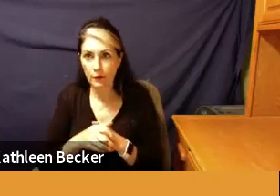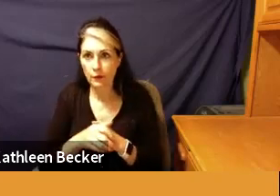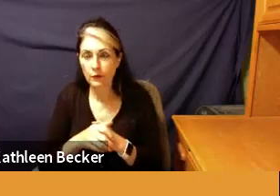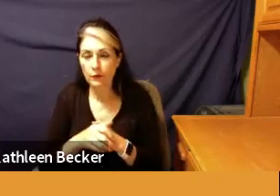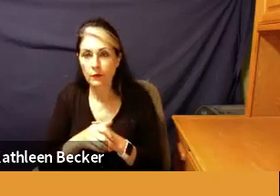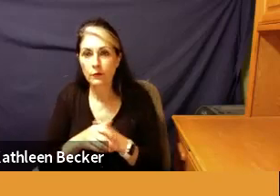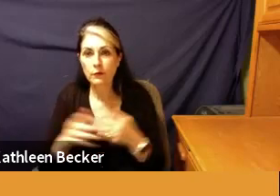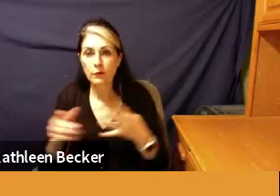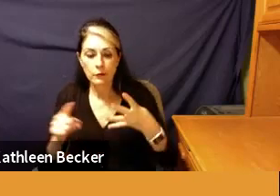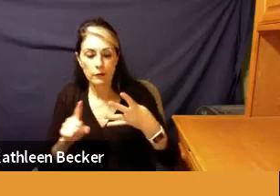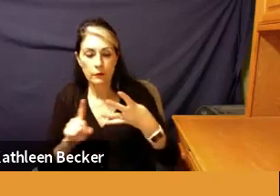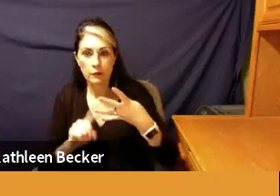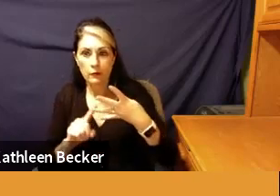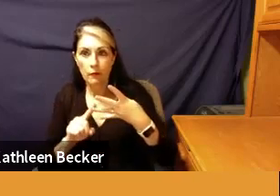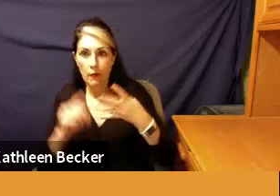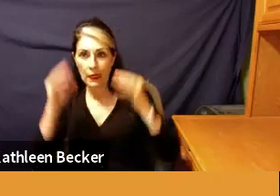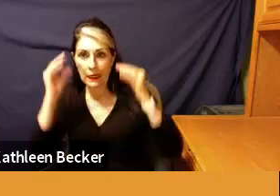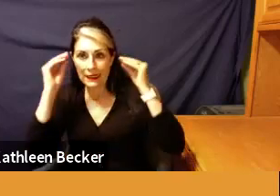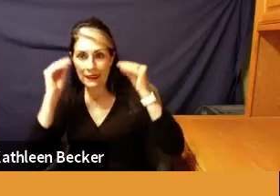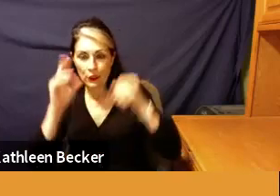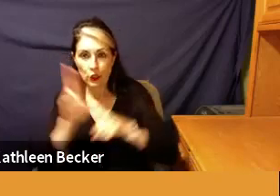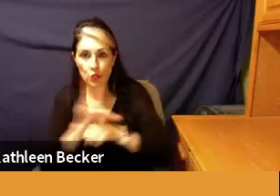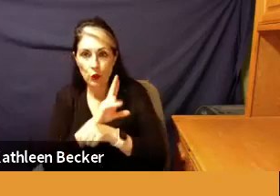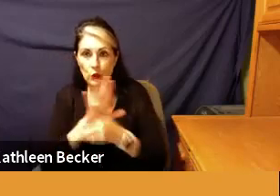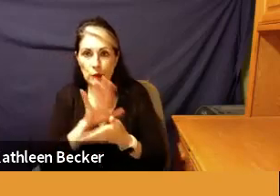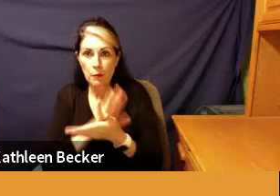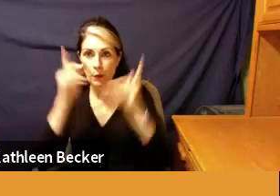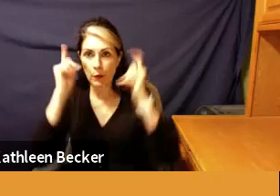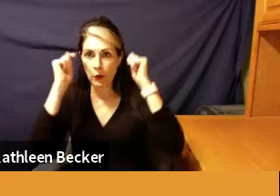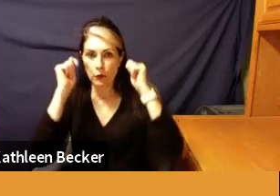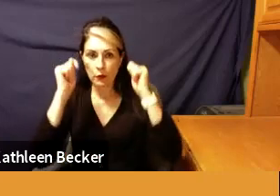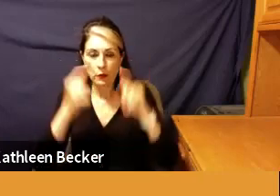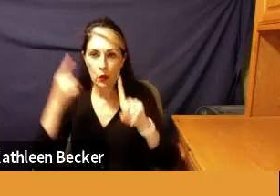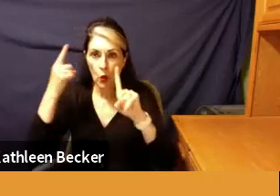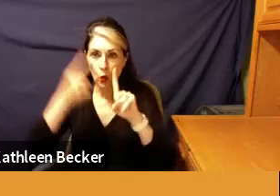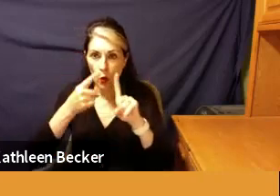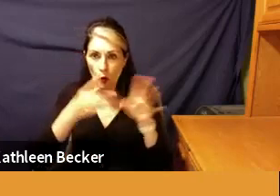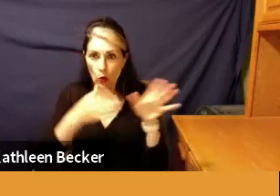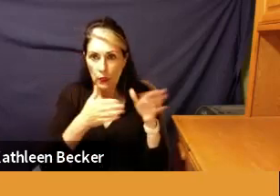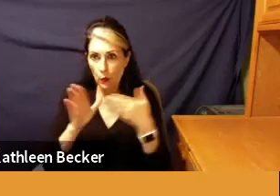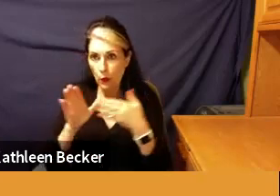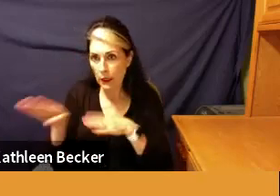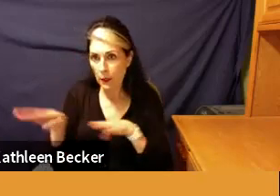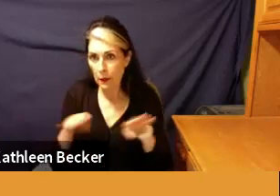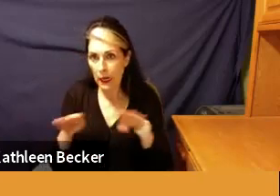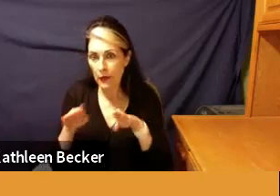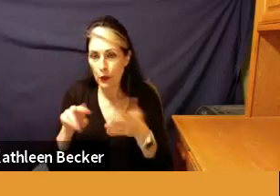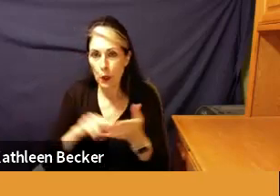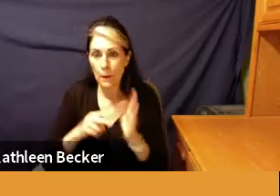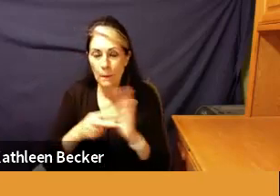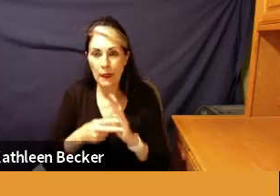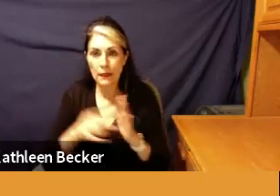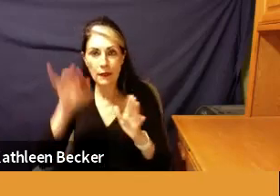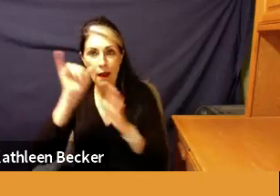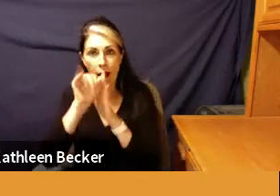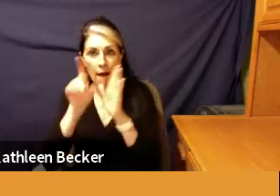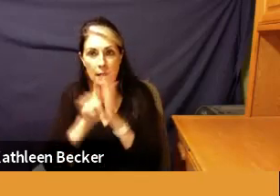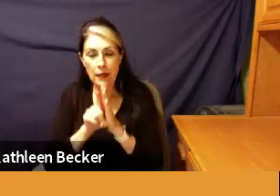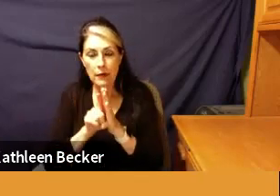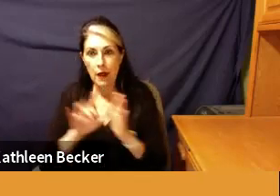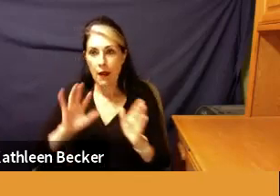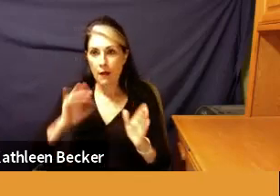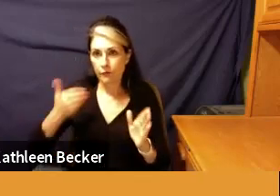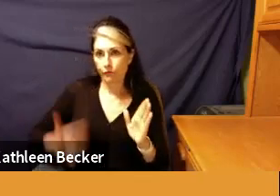The third thing that you'll be teaching them using paper tutoring is goal-directed behavior, which is basically identifying I